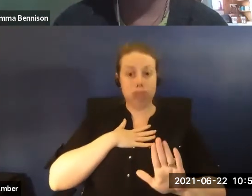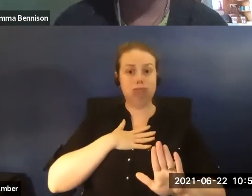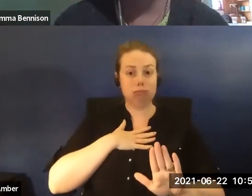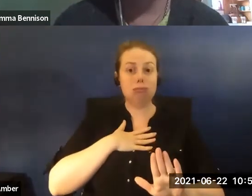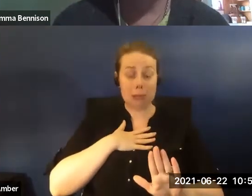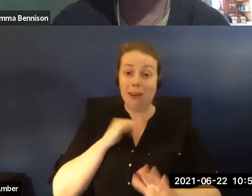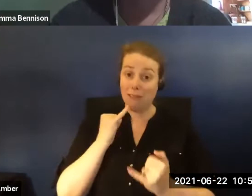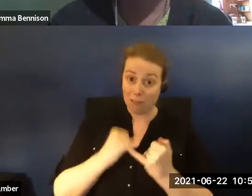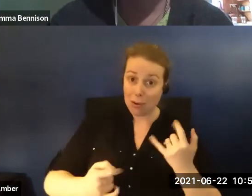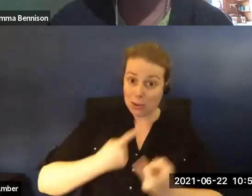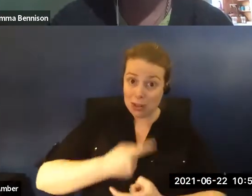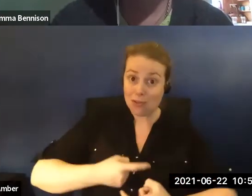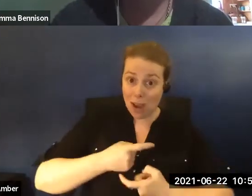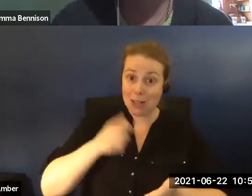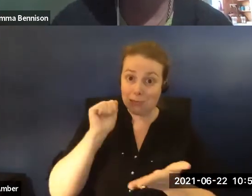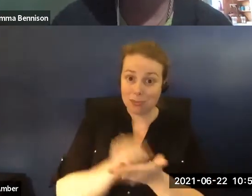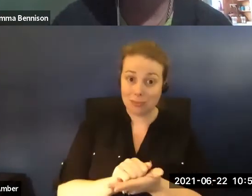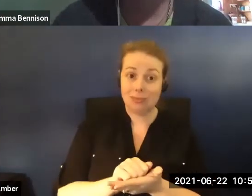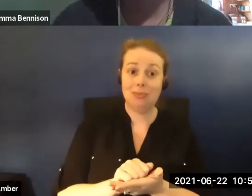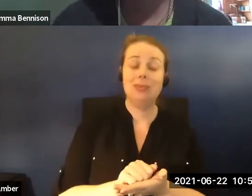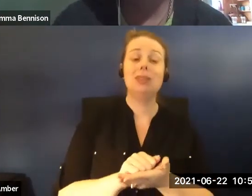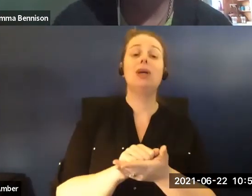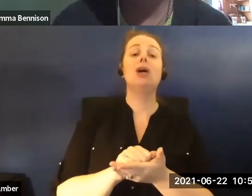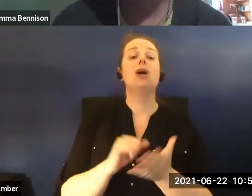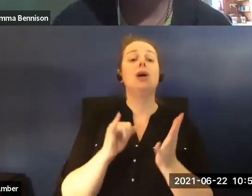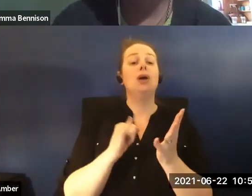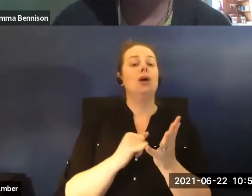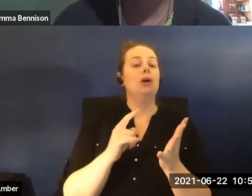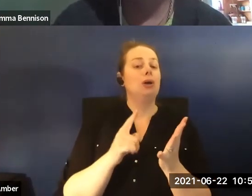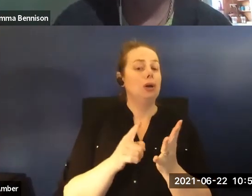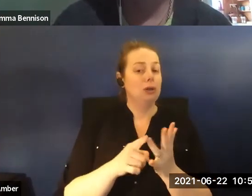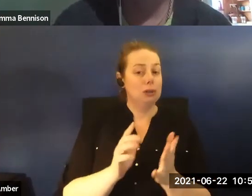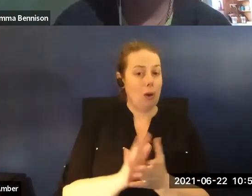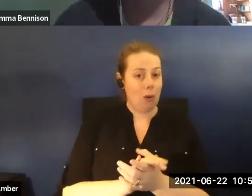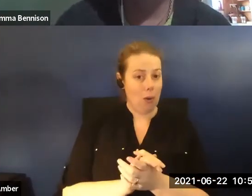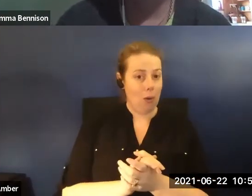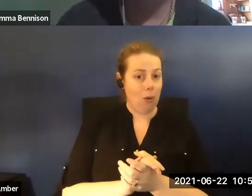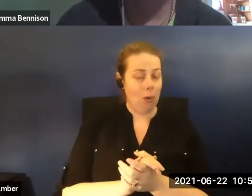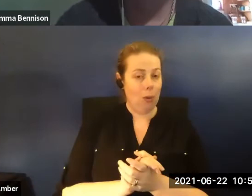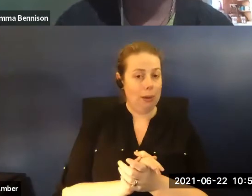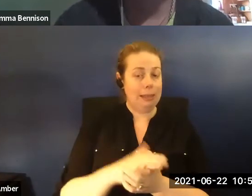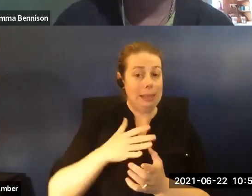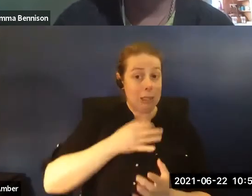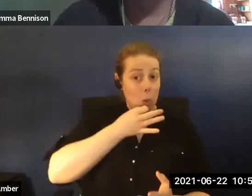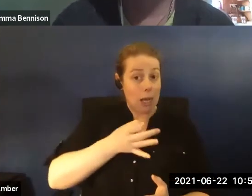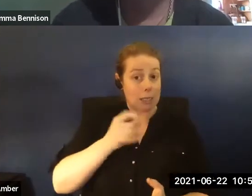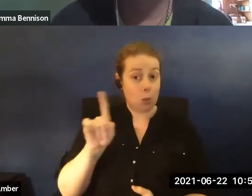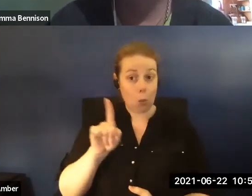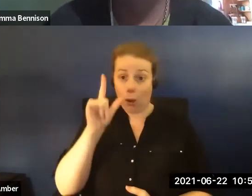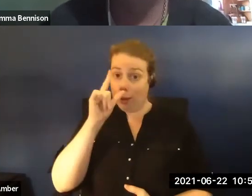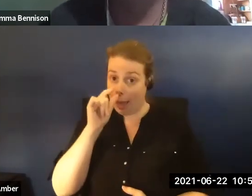frustrating. The flip side of that is what can and should be done to